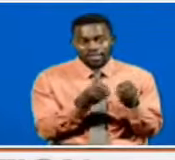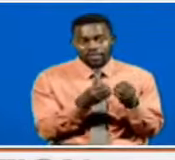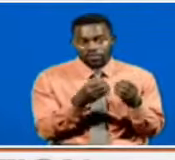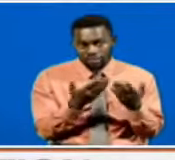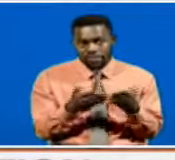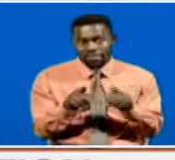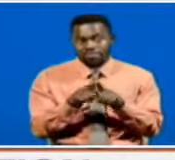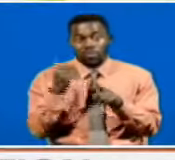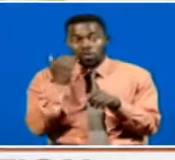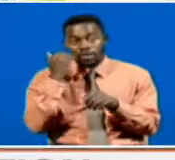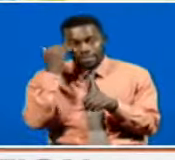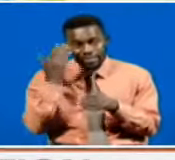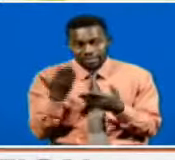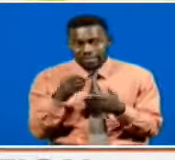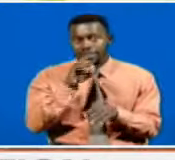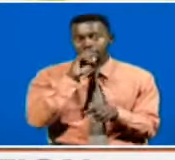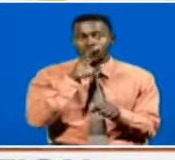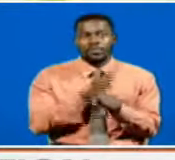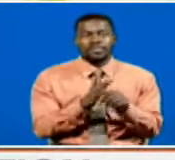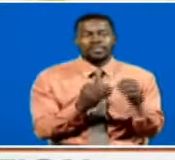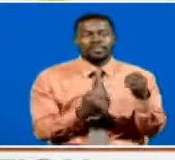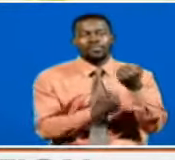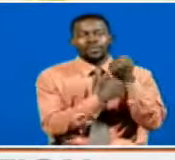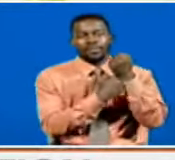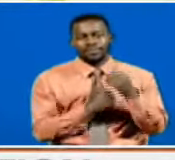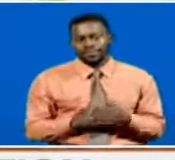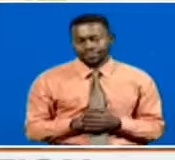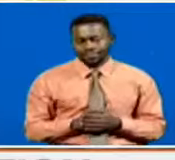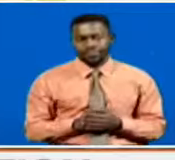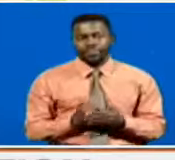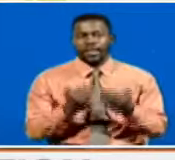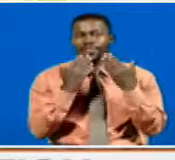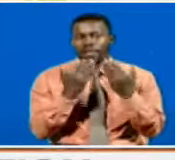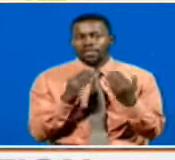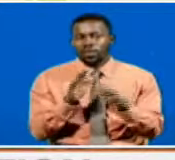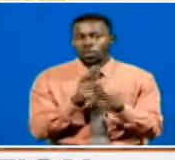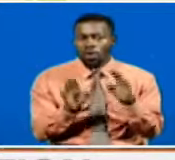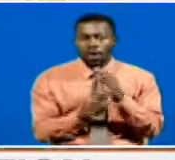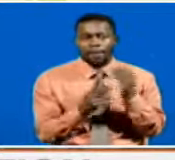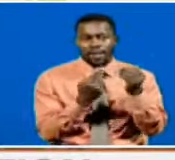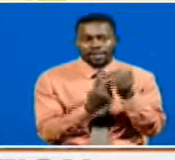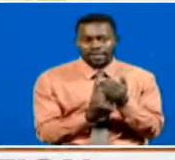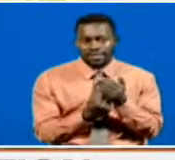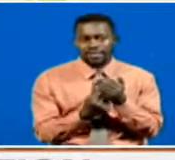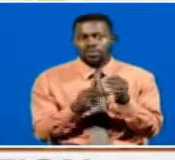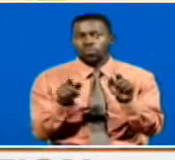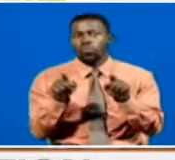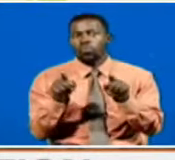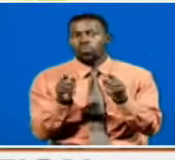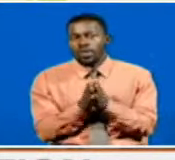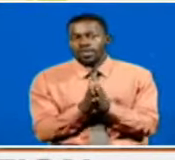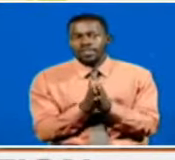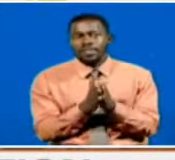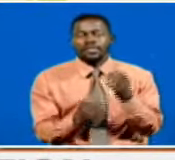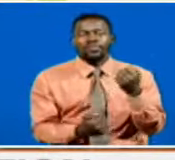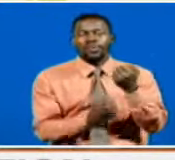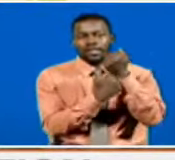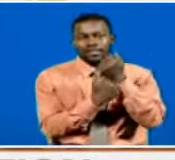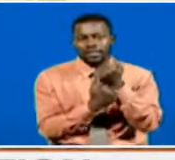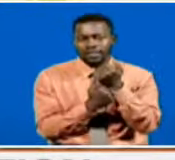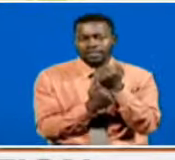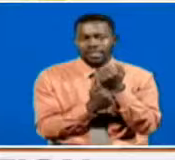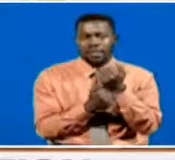the competitions. I would like to sincerely thank all the sponsors who partnered with us to make the